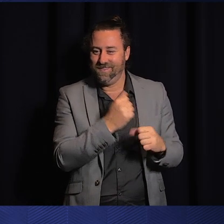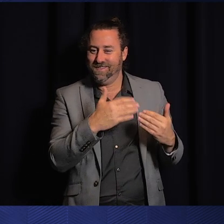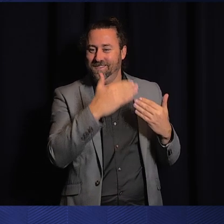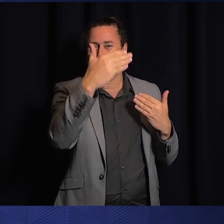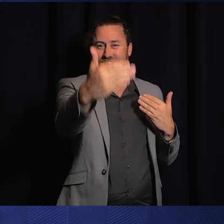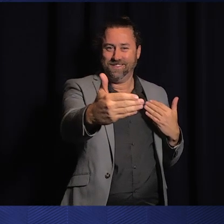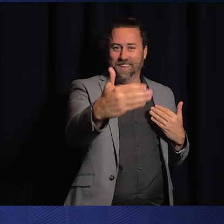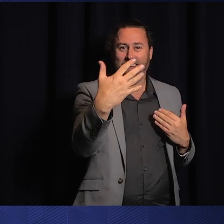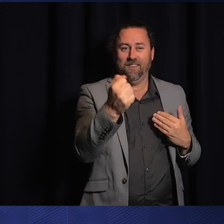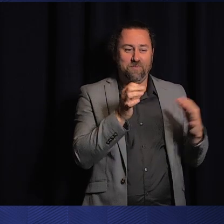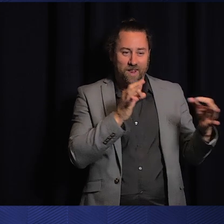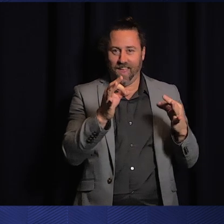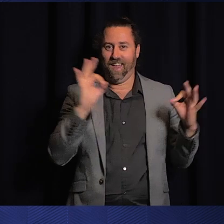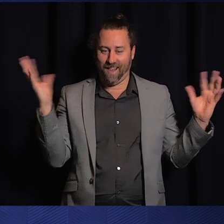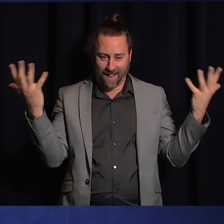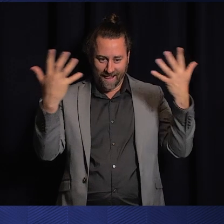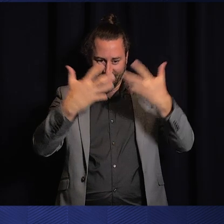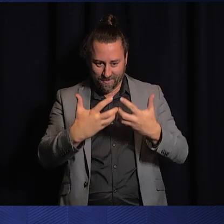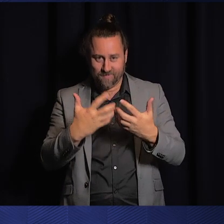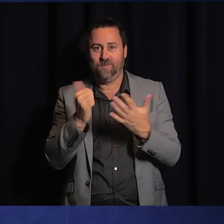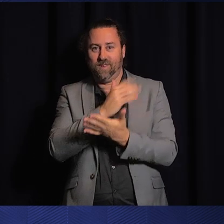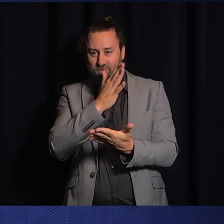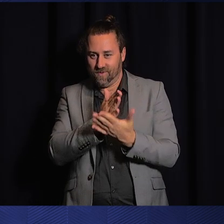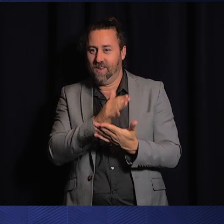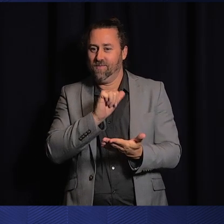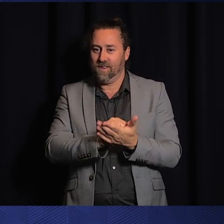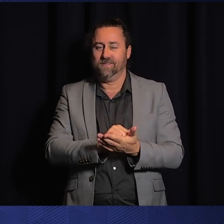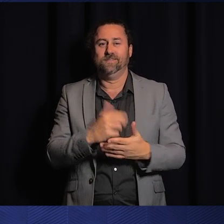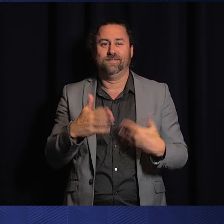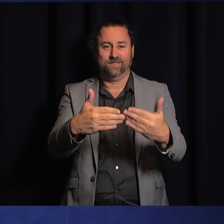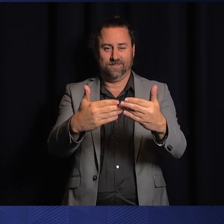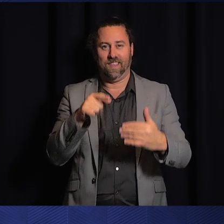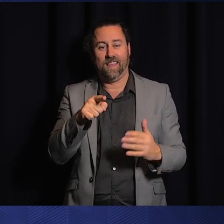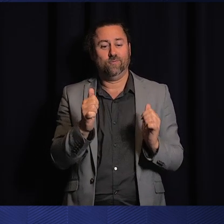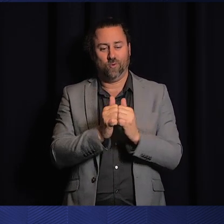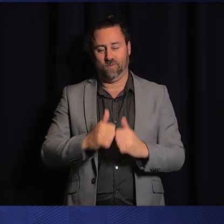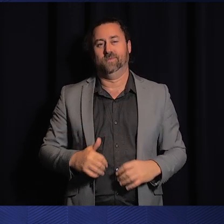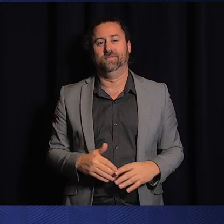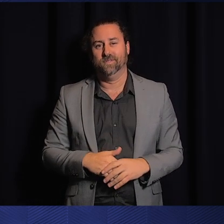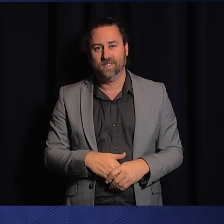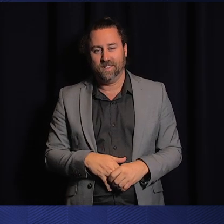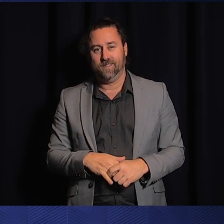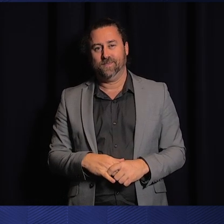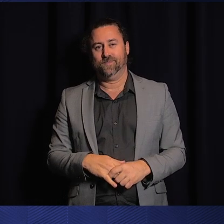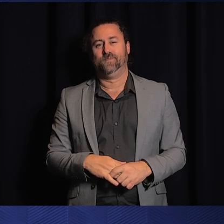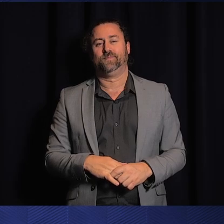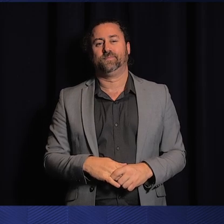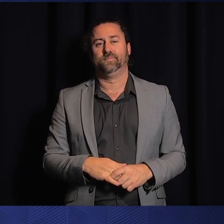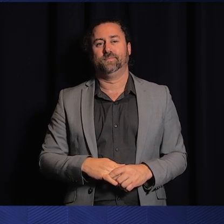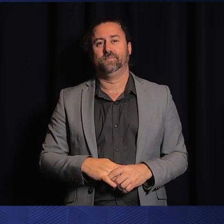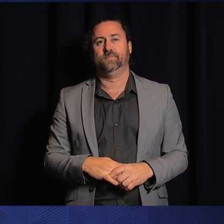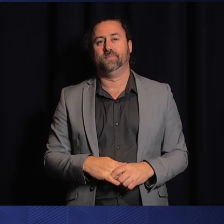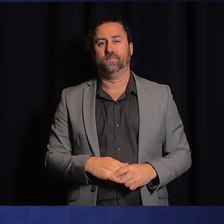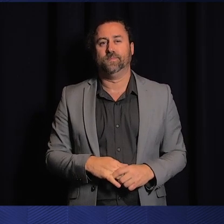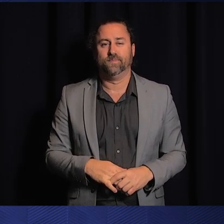Delta plan, all others are included and, in this document. And all three